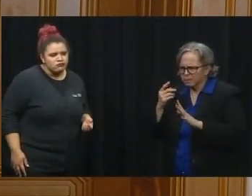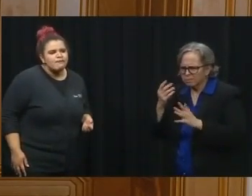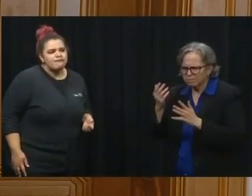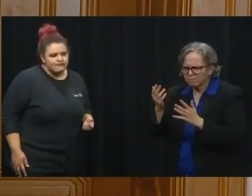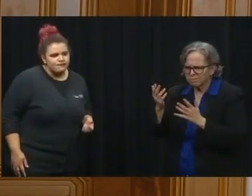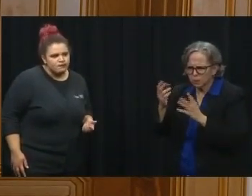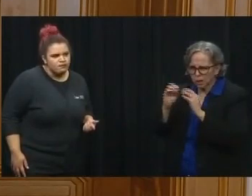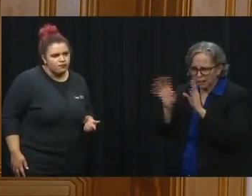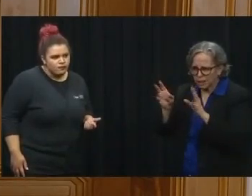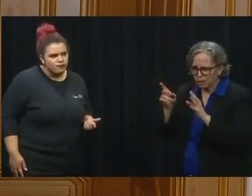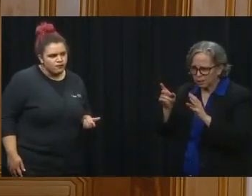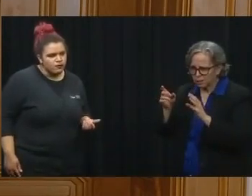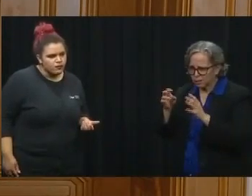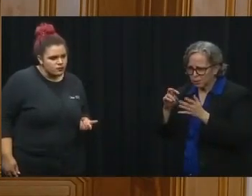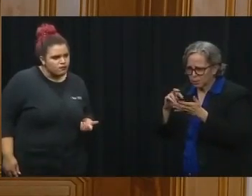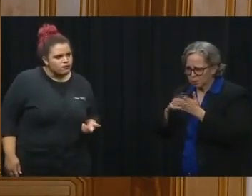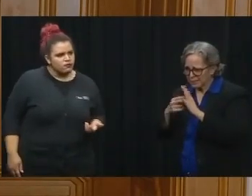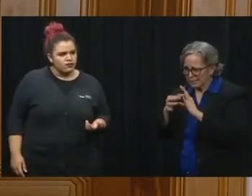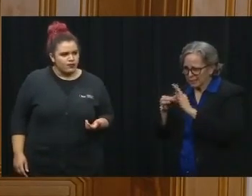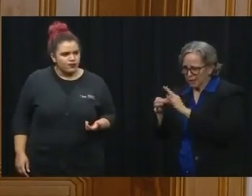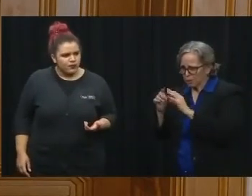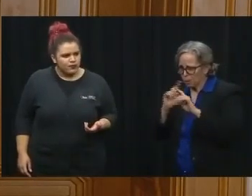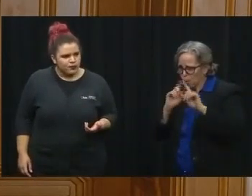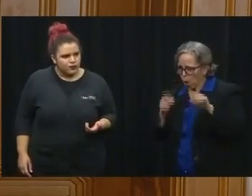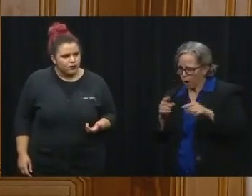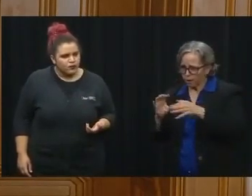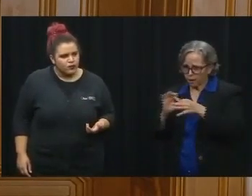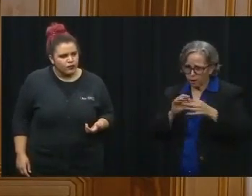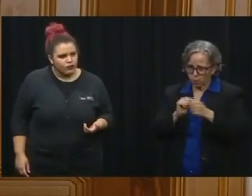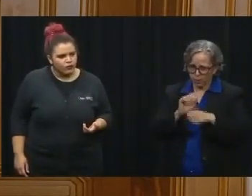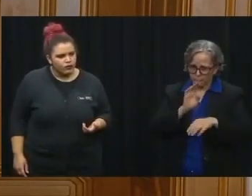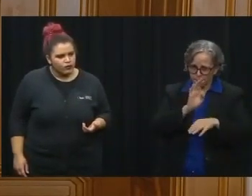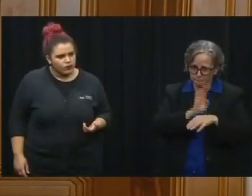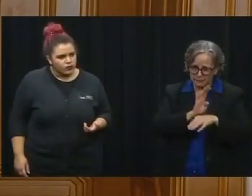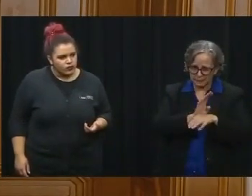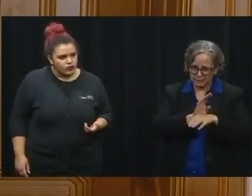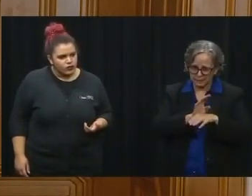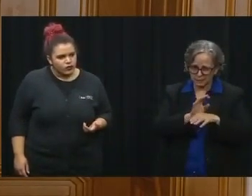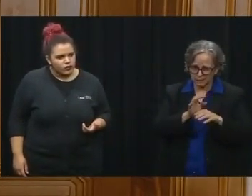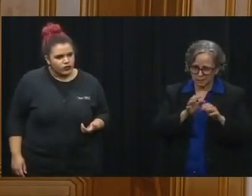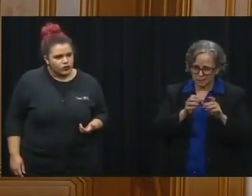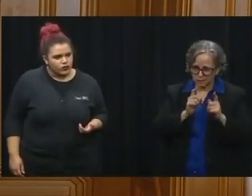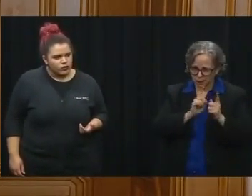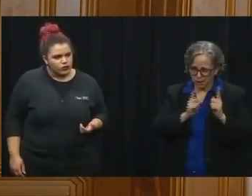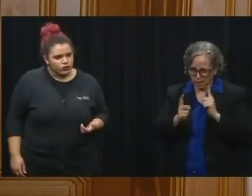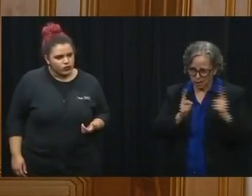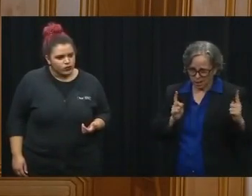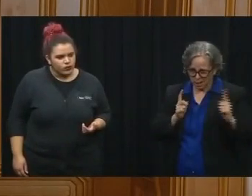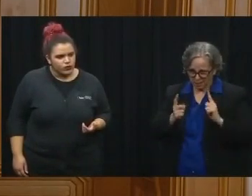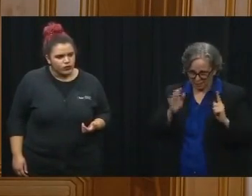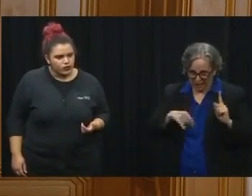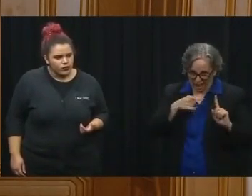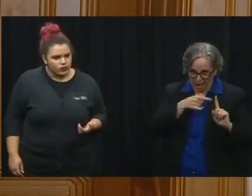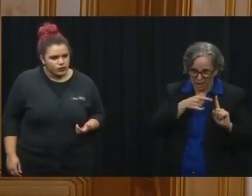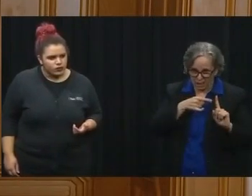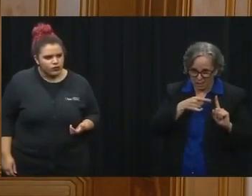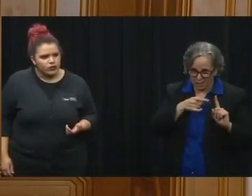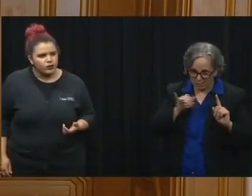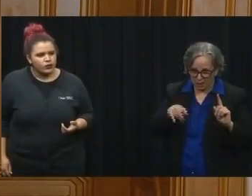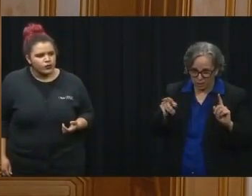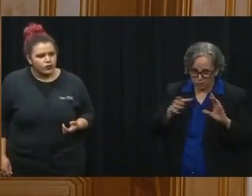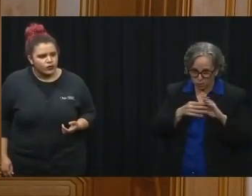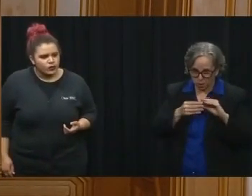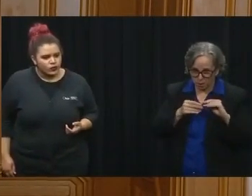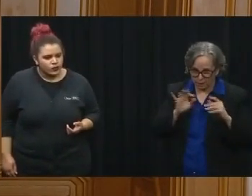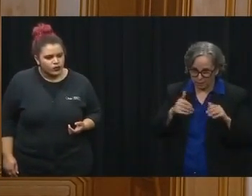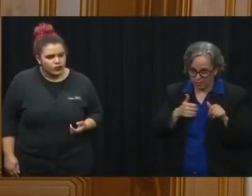orders that businesses have in regard to social distancing and all the things, and whether they're complying with that?